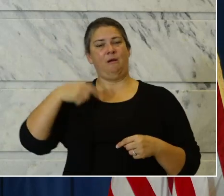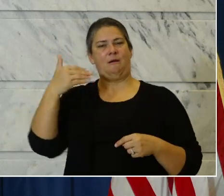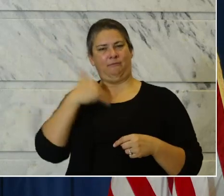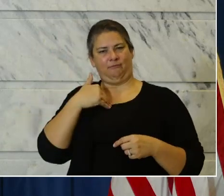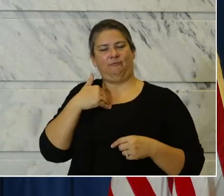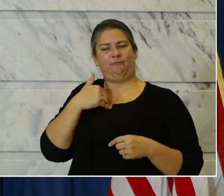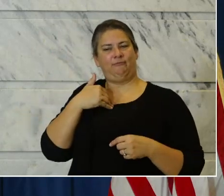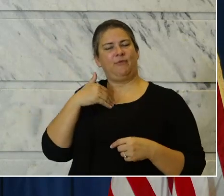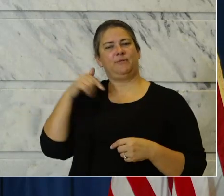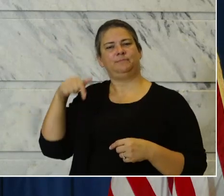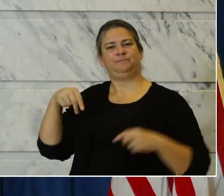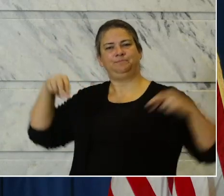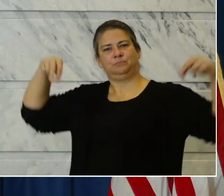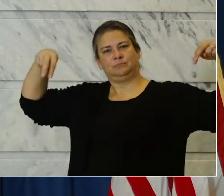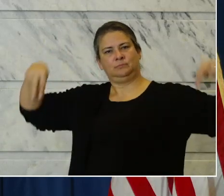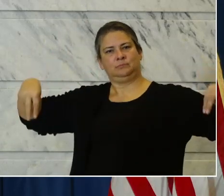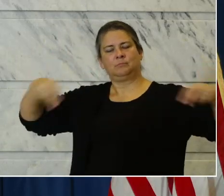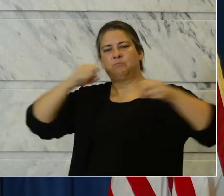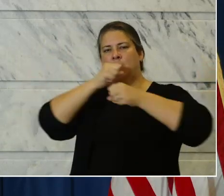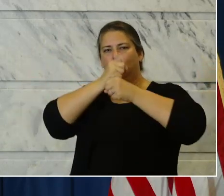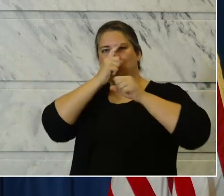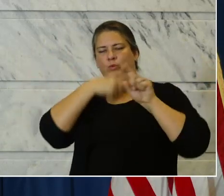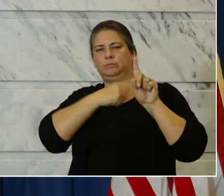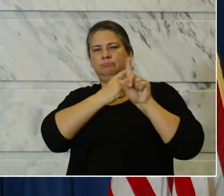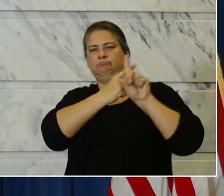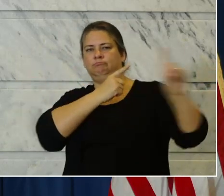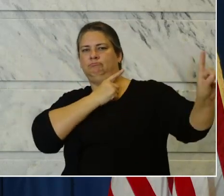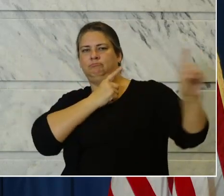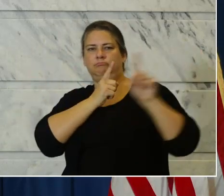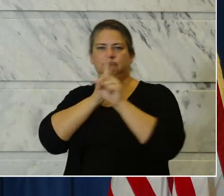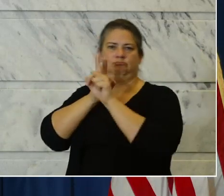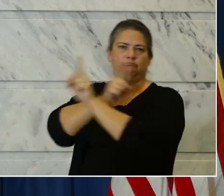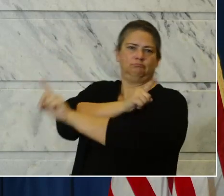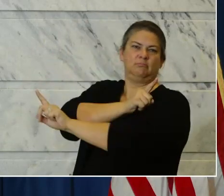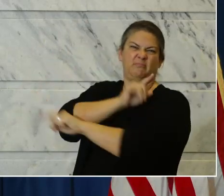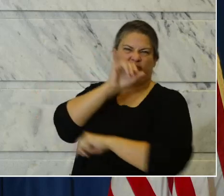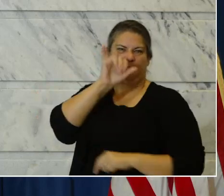and to ensure that we're following all the best protocols.